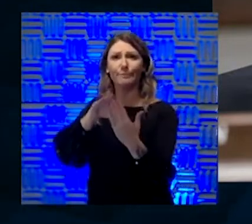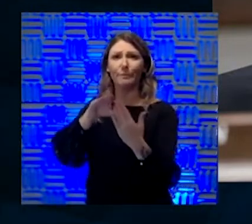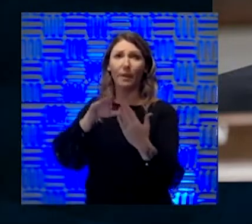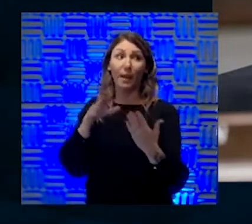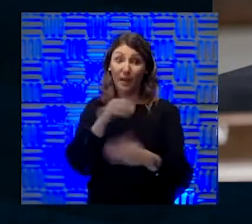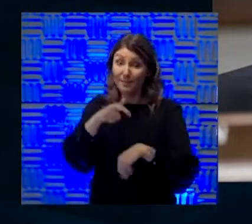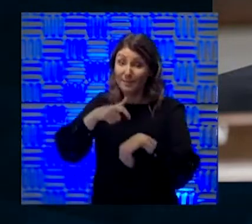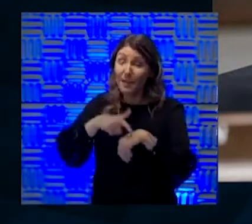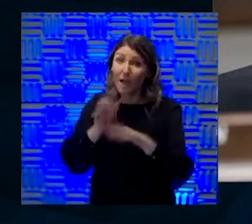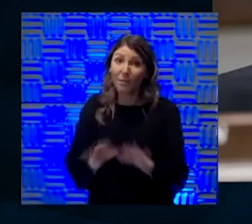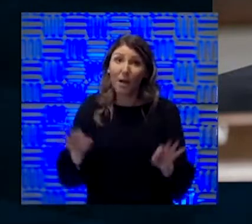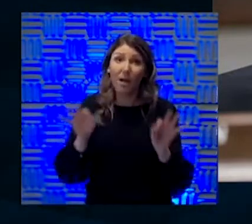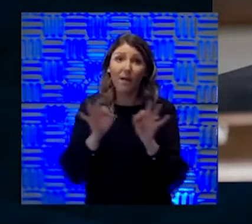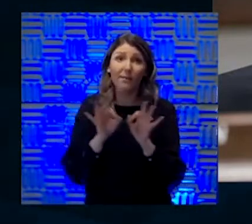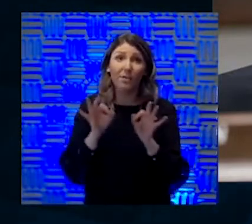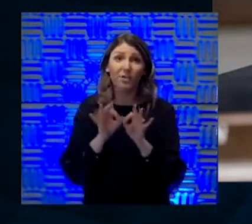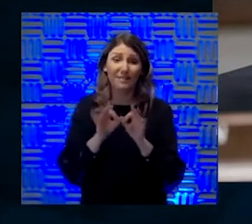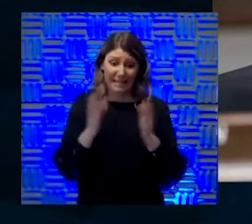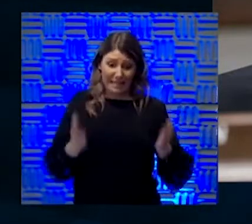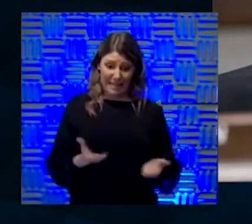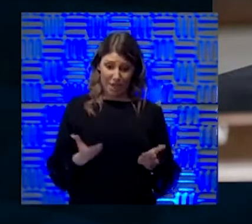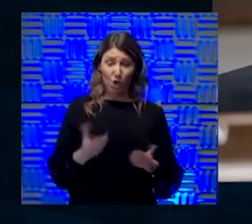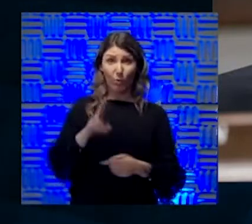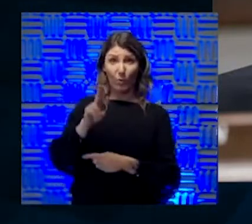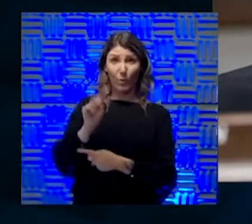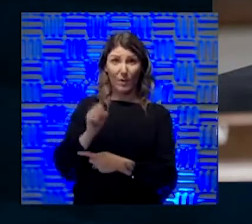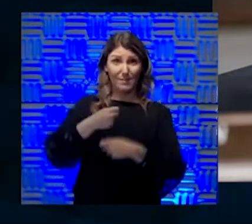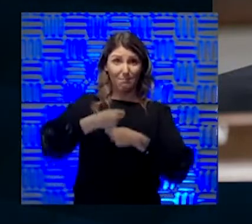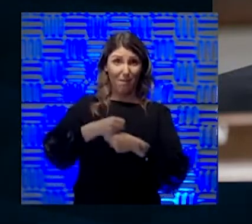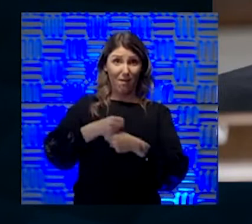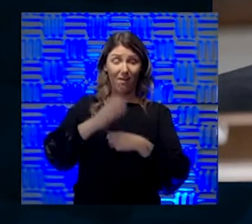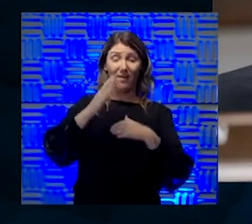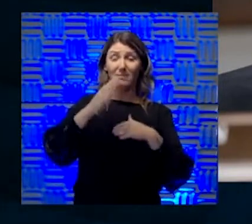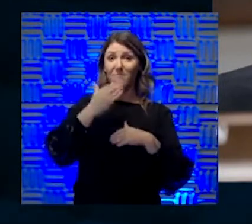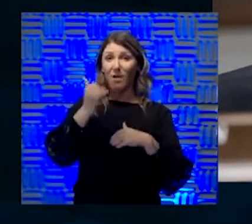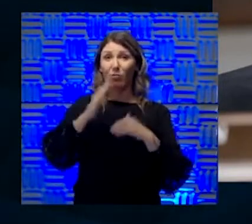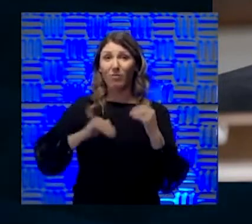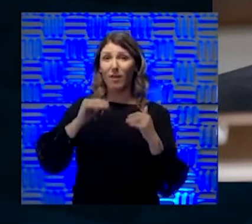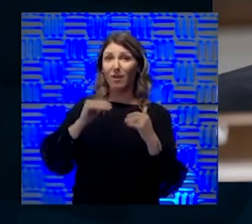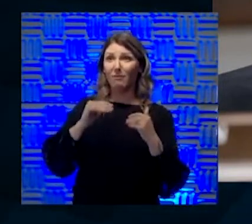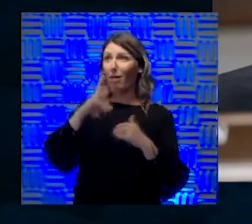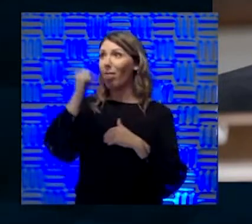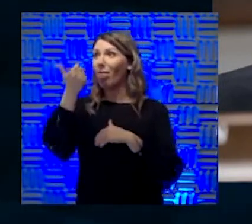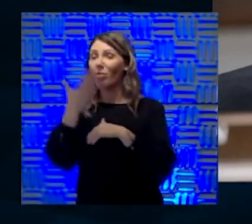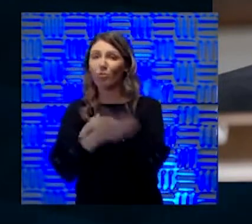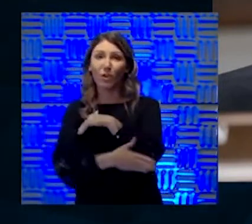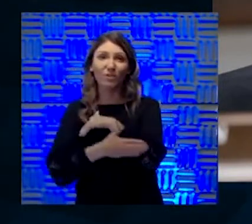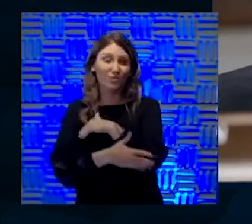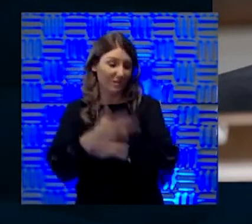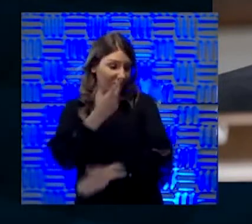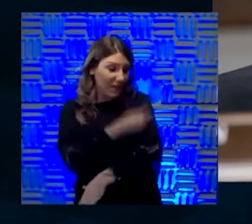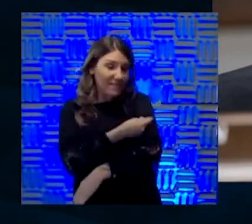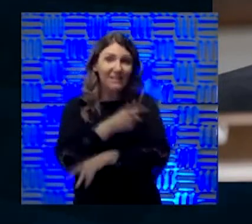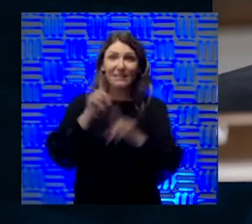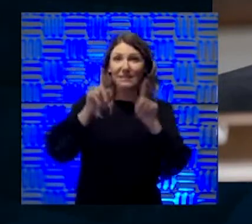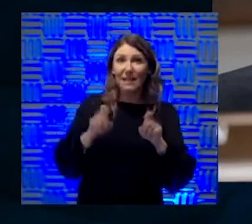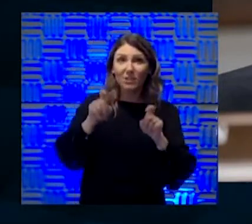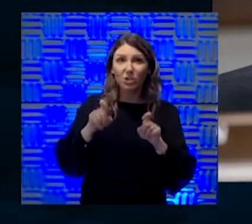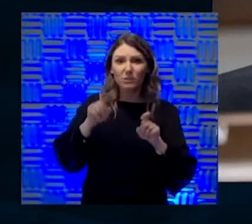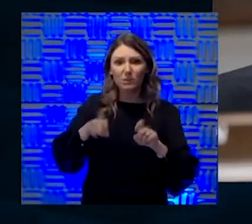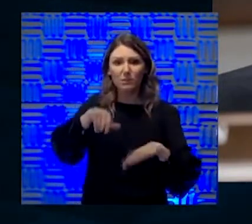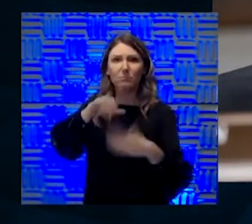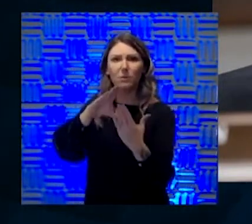and closer to home is better than far away. Well, and I think, vaccines and testing, yes, those things need to be addressed